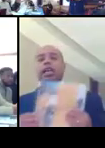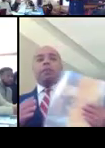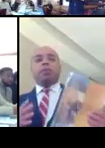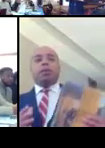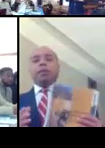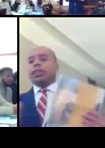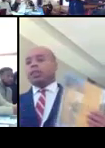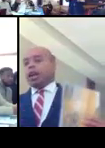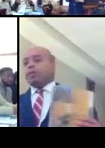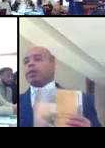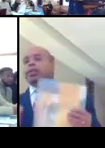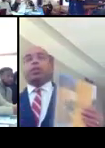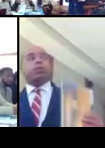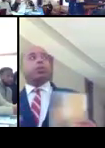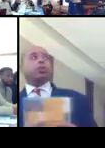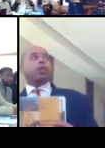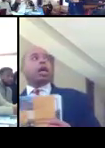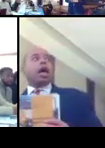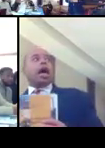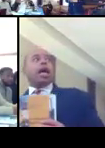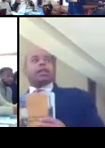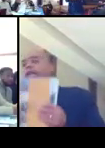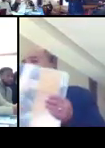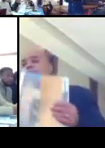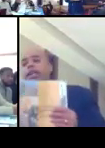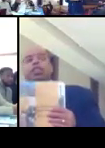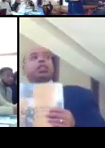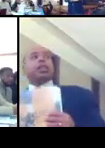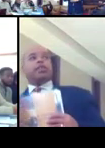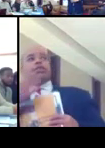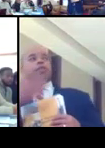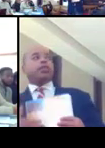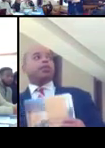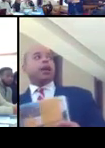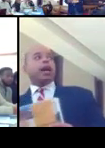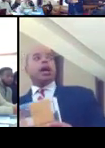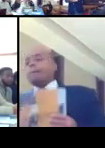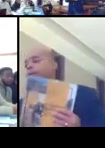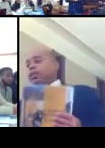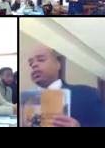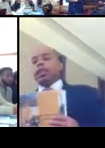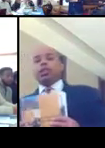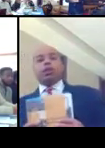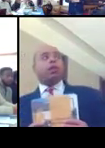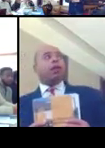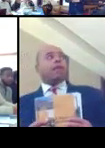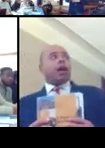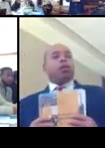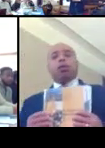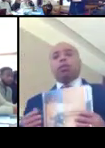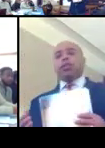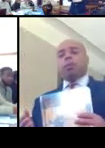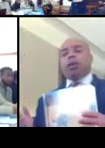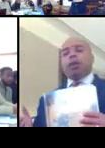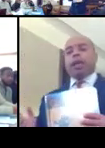asset, people who represent the library, the school, Taney Recreation Center just across the way, business. So